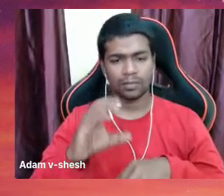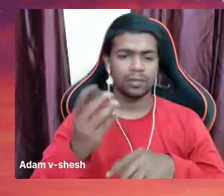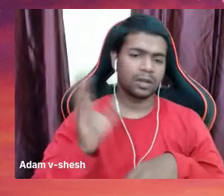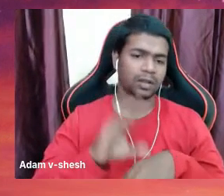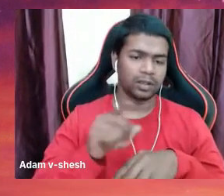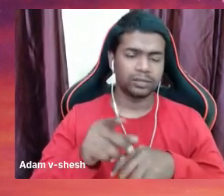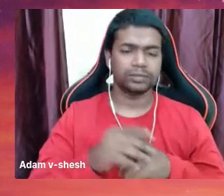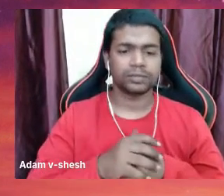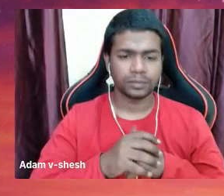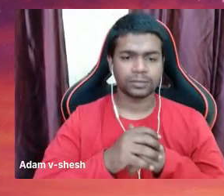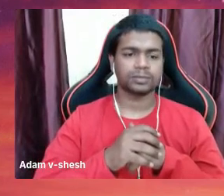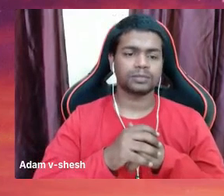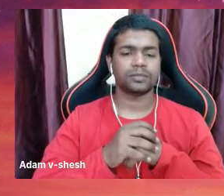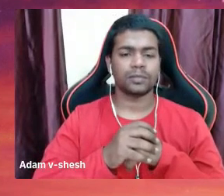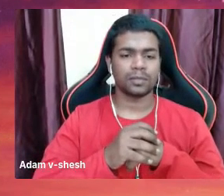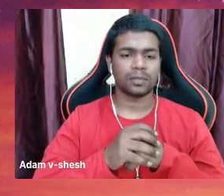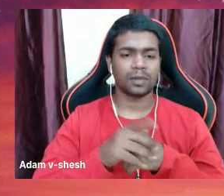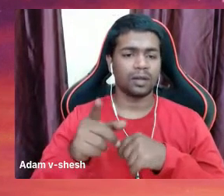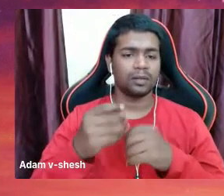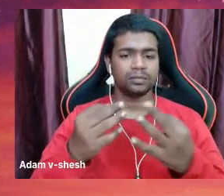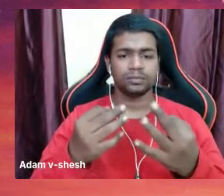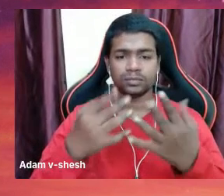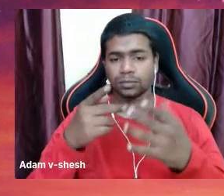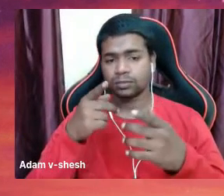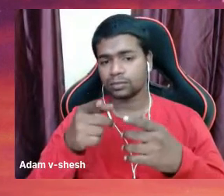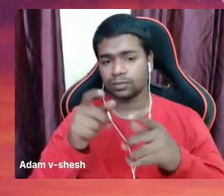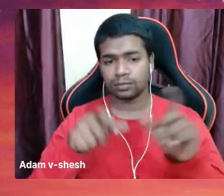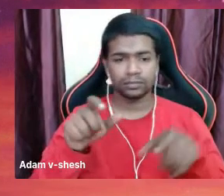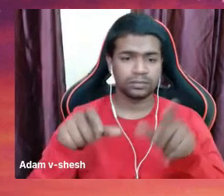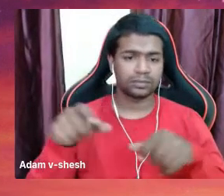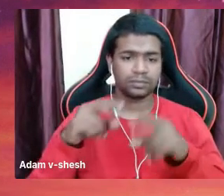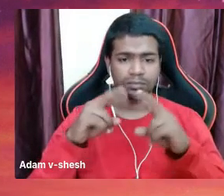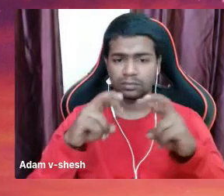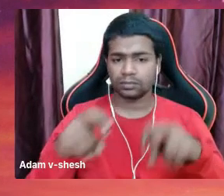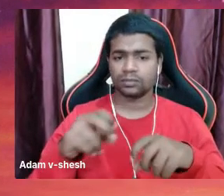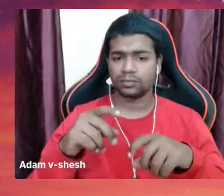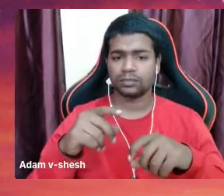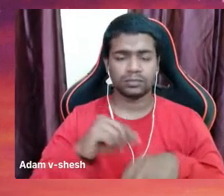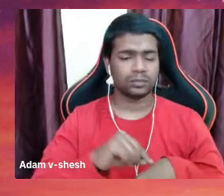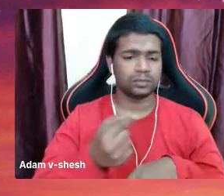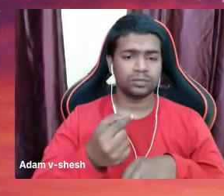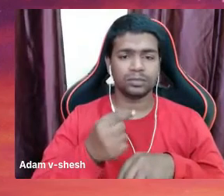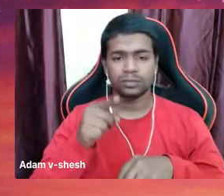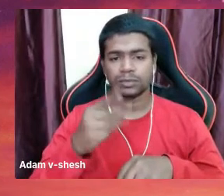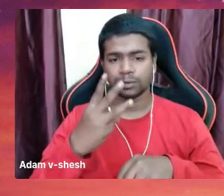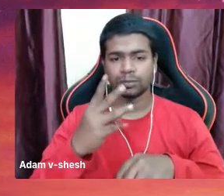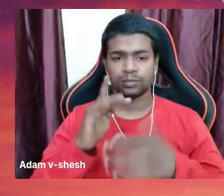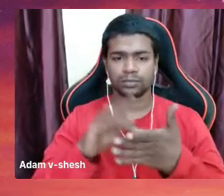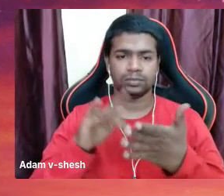interconnected world to leverage these incredible opportunities in these three